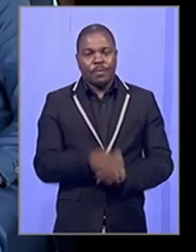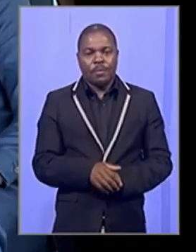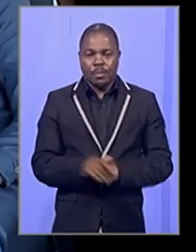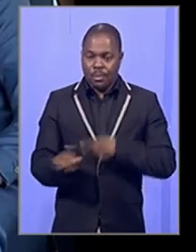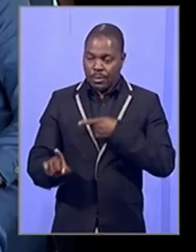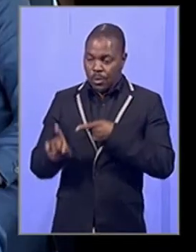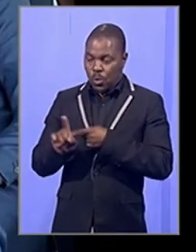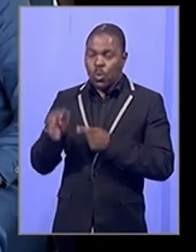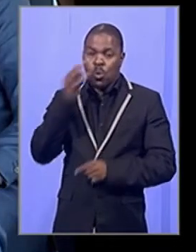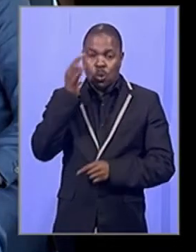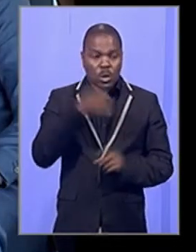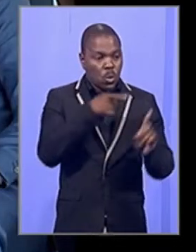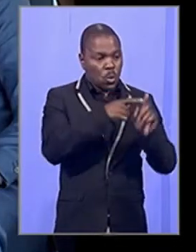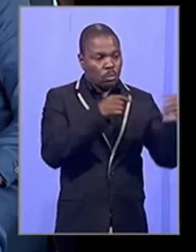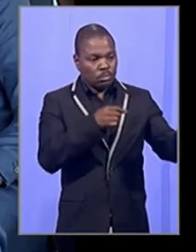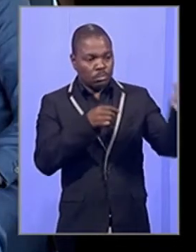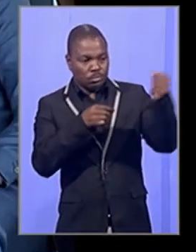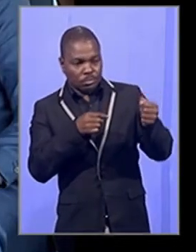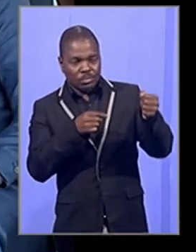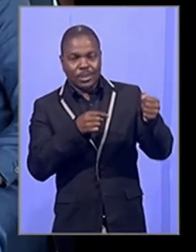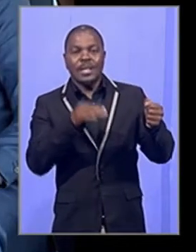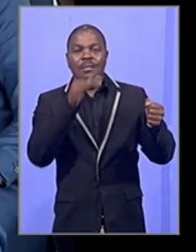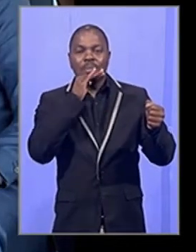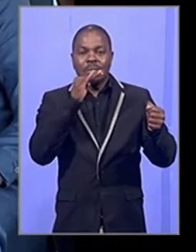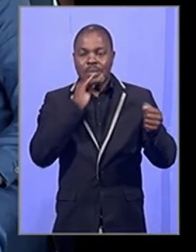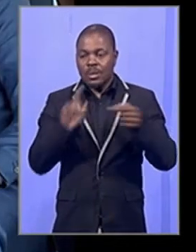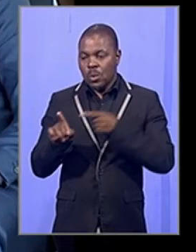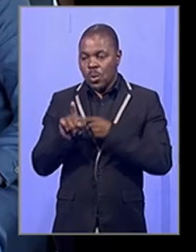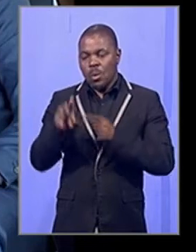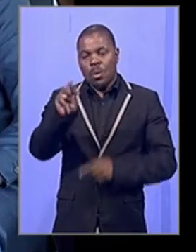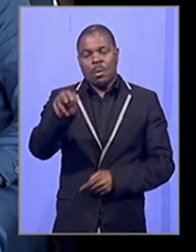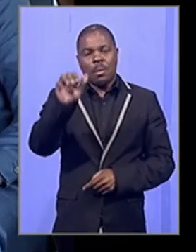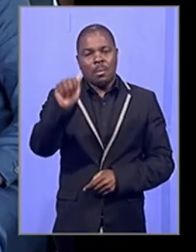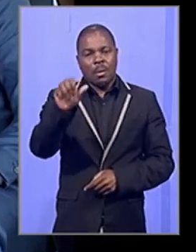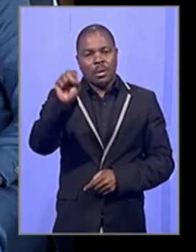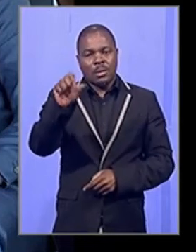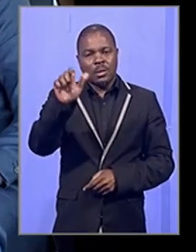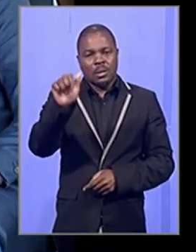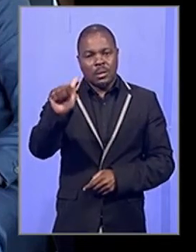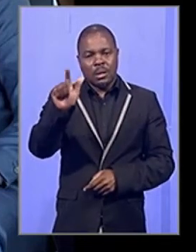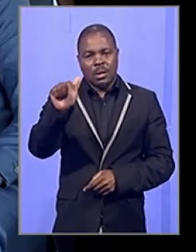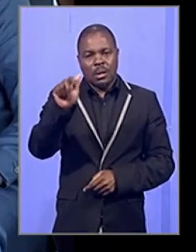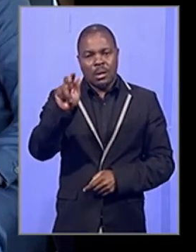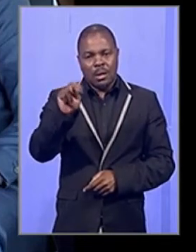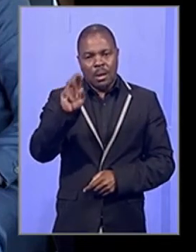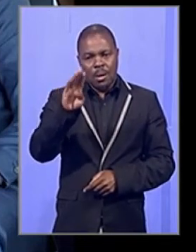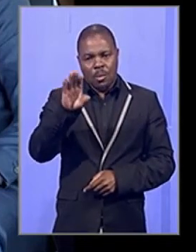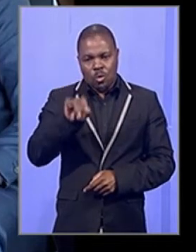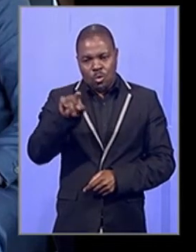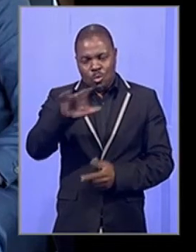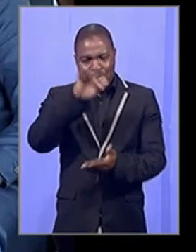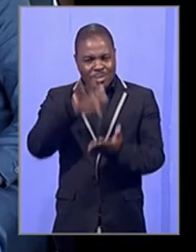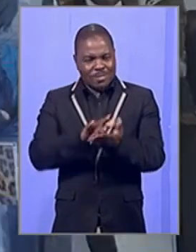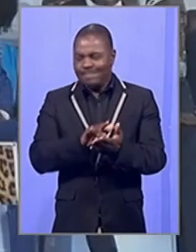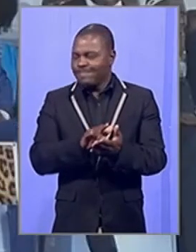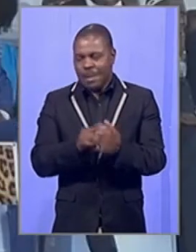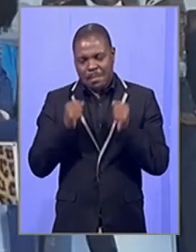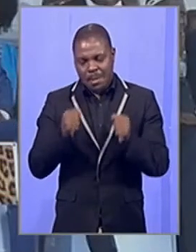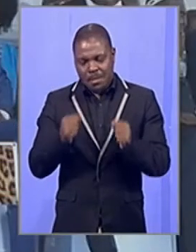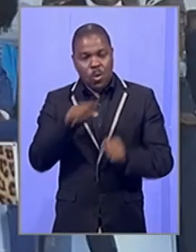gore go hlomamišwa ga lekukela ga go fetole maemo a Masalanabo ka gobane o lemogwa le ke Presidente